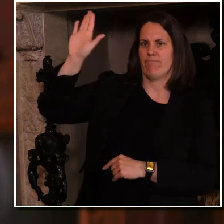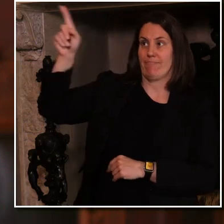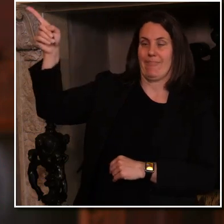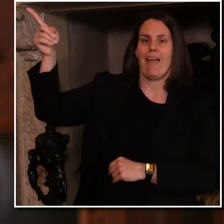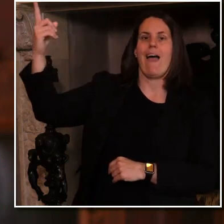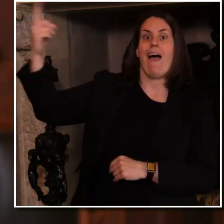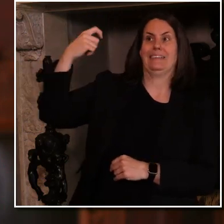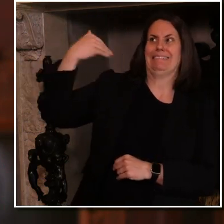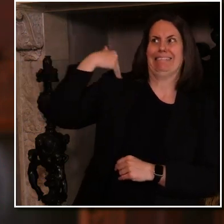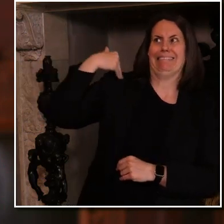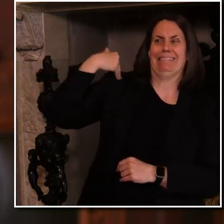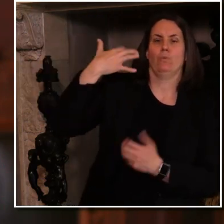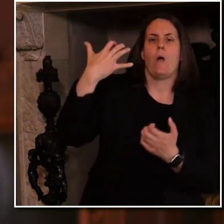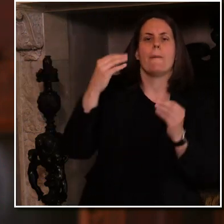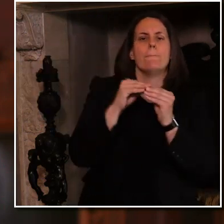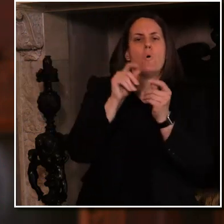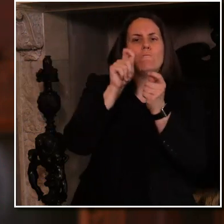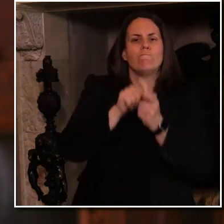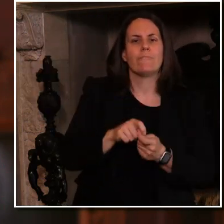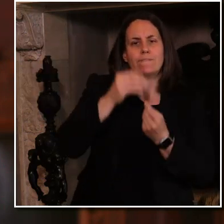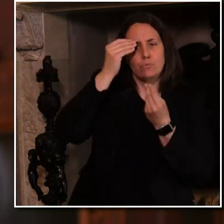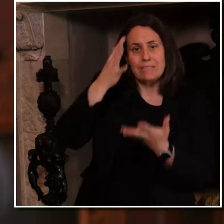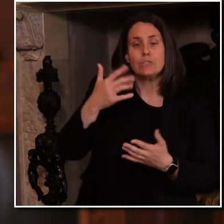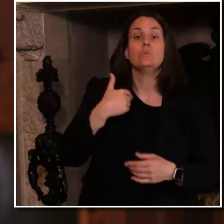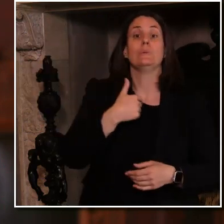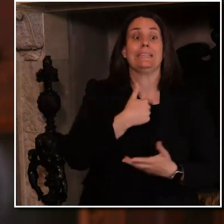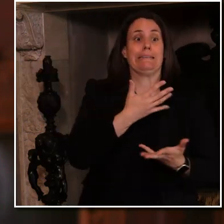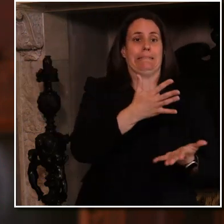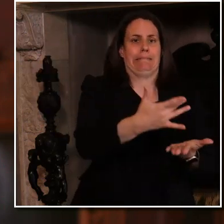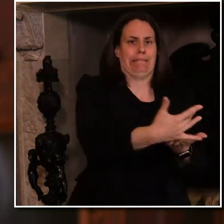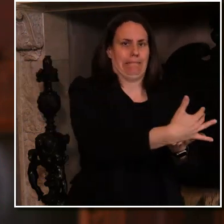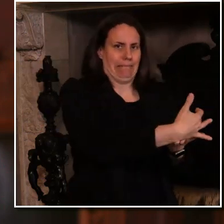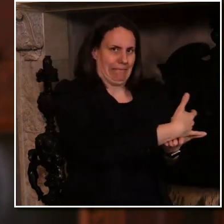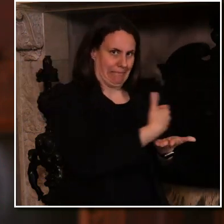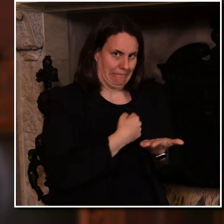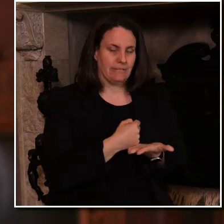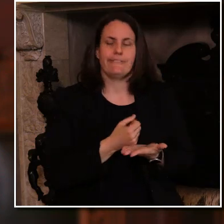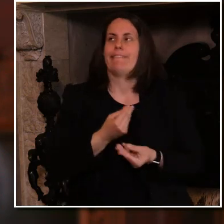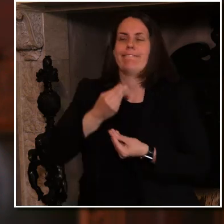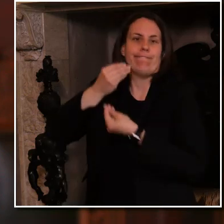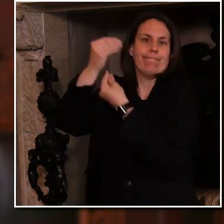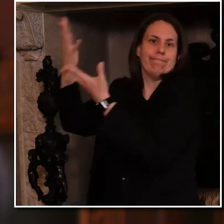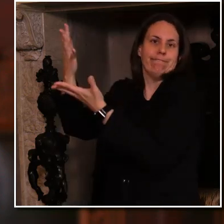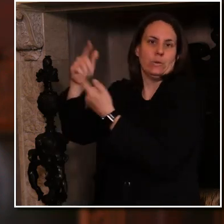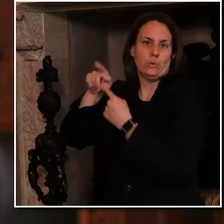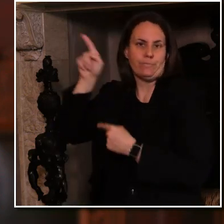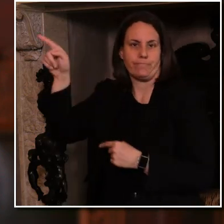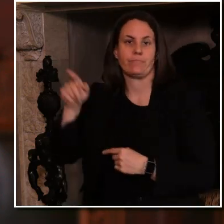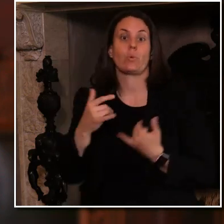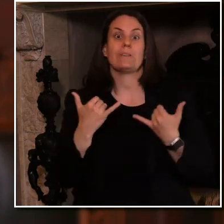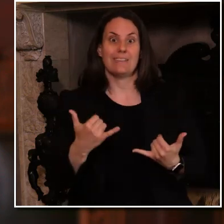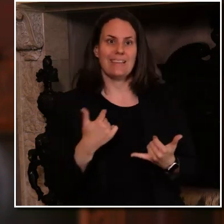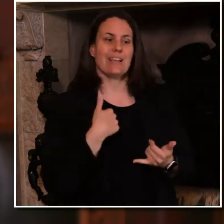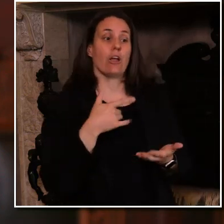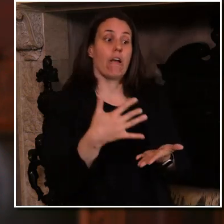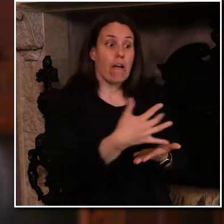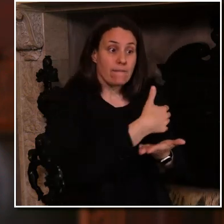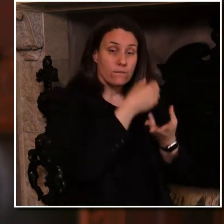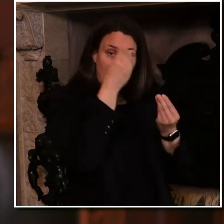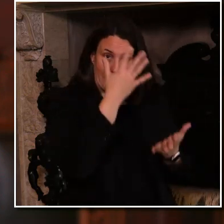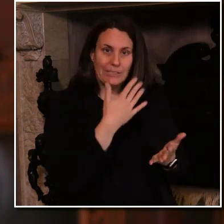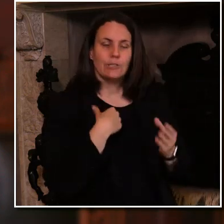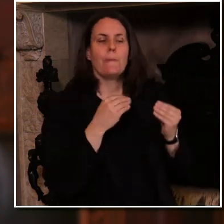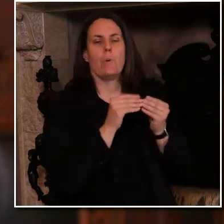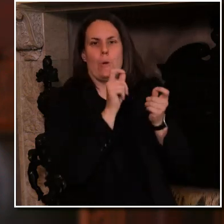provide opportunity for additional information to be released. But we want to make sure that we are being as transparent as we